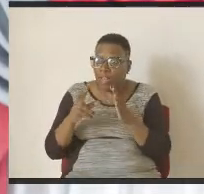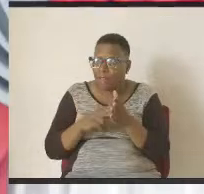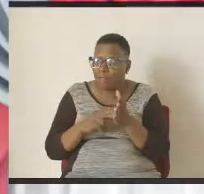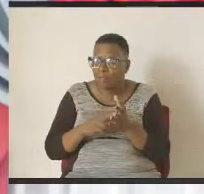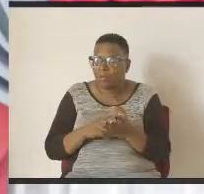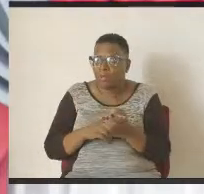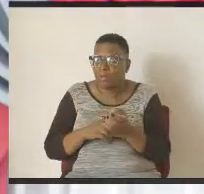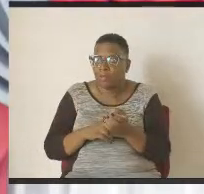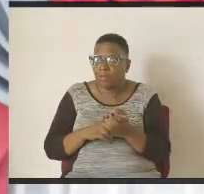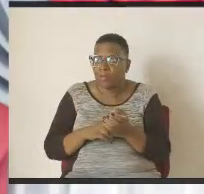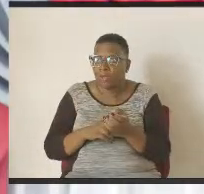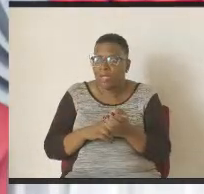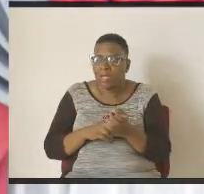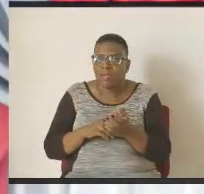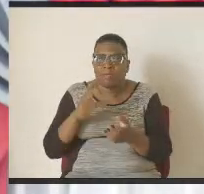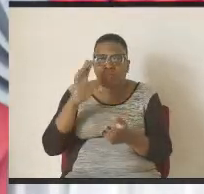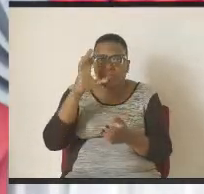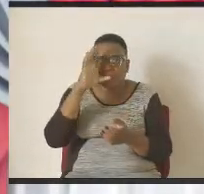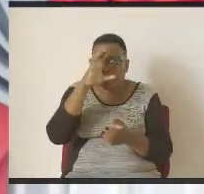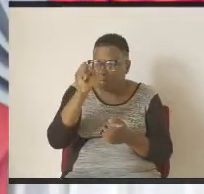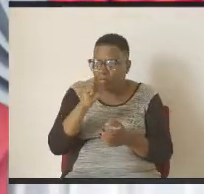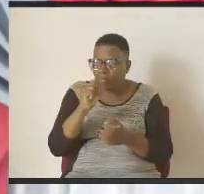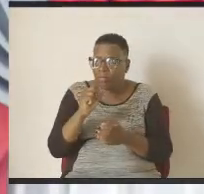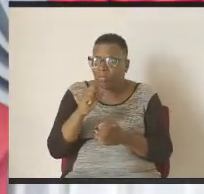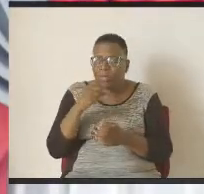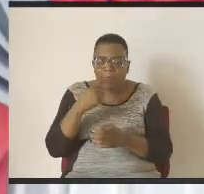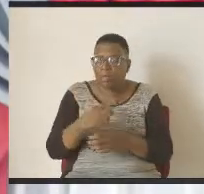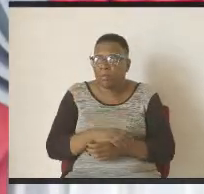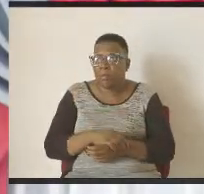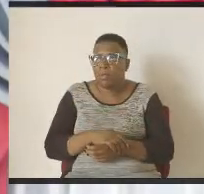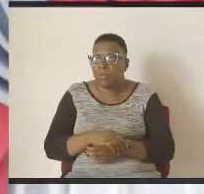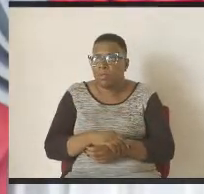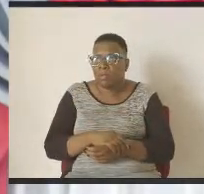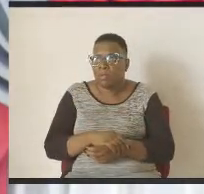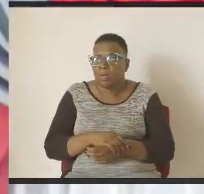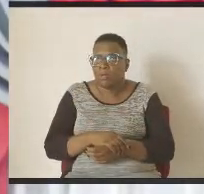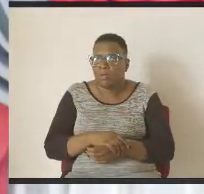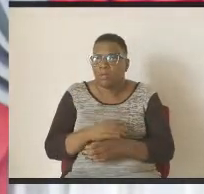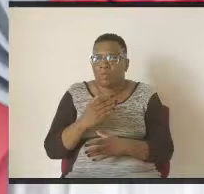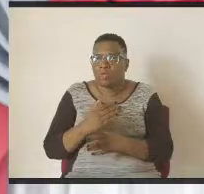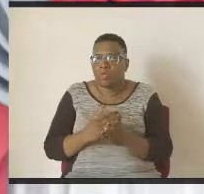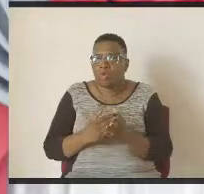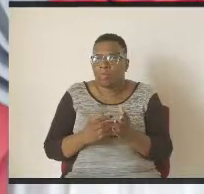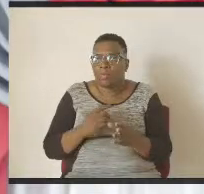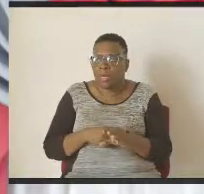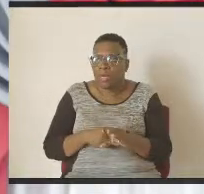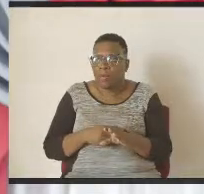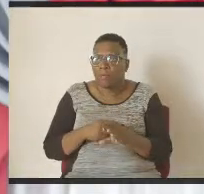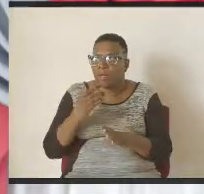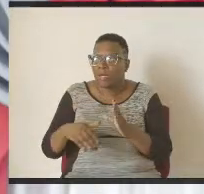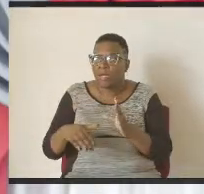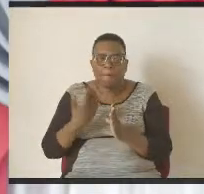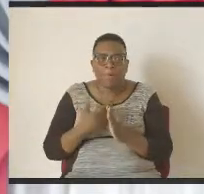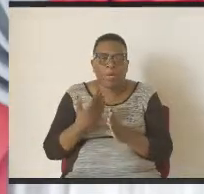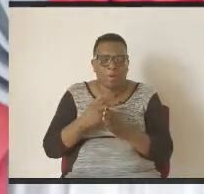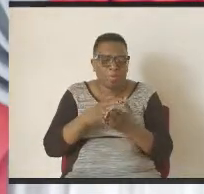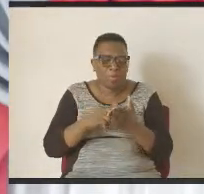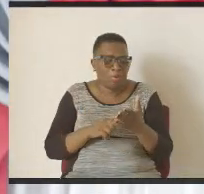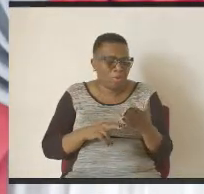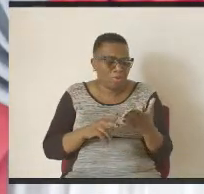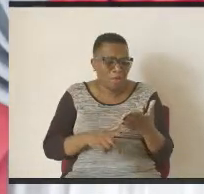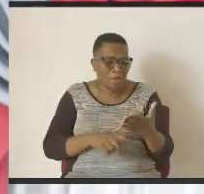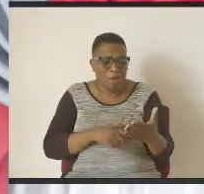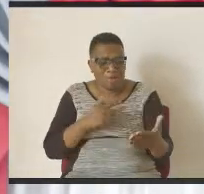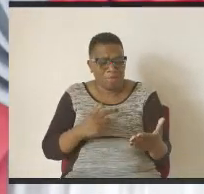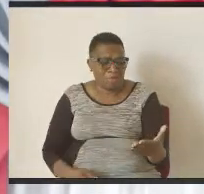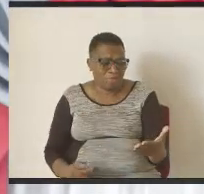familiar and so forth. So today, I'm just going to share with us 6 quick advice. This is more of a